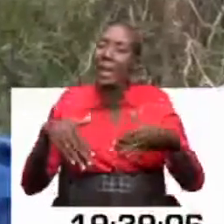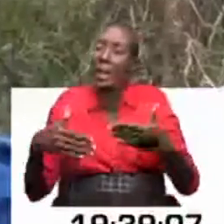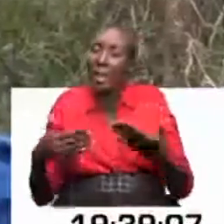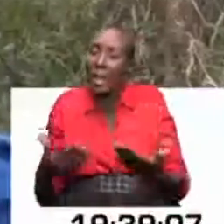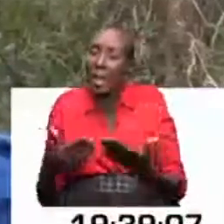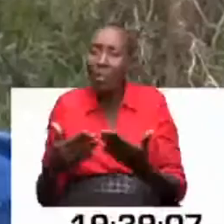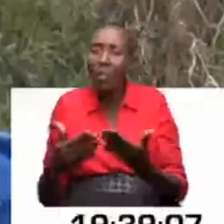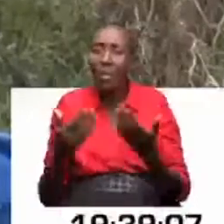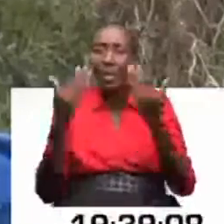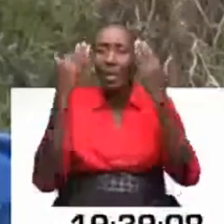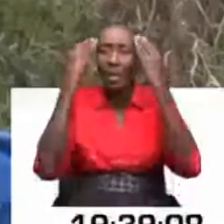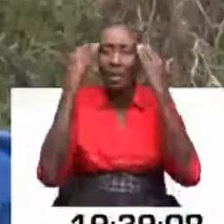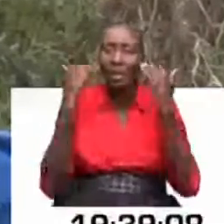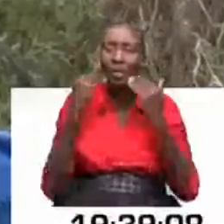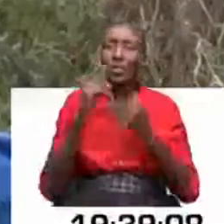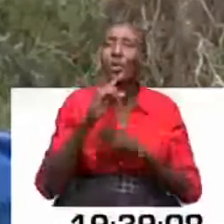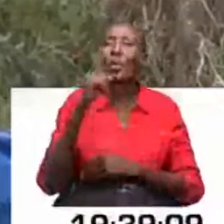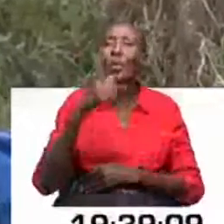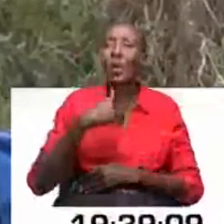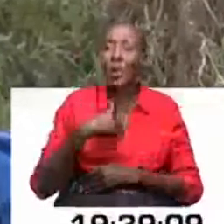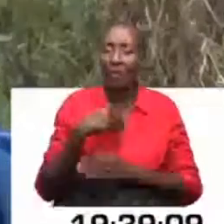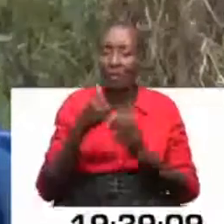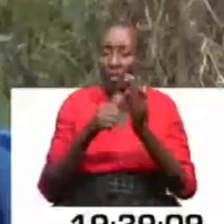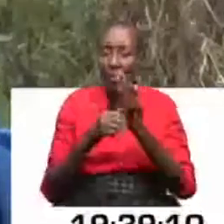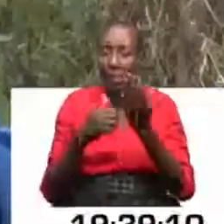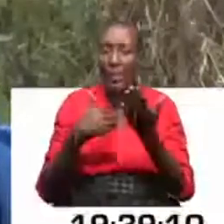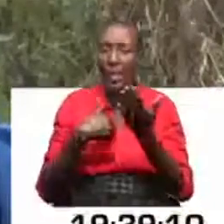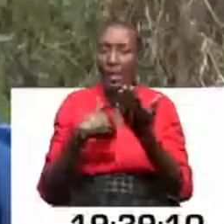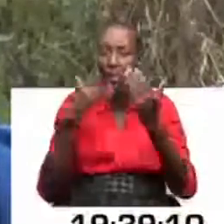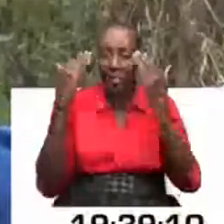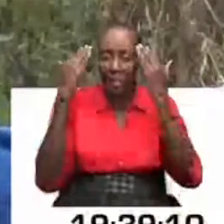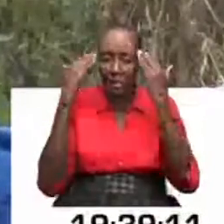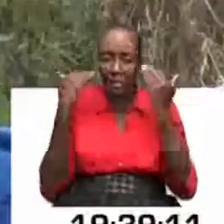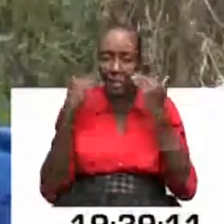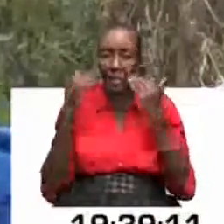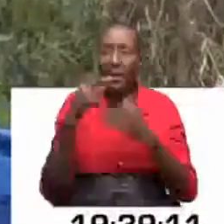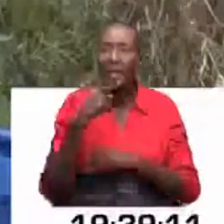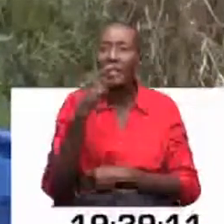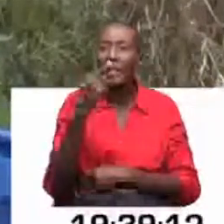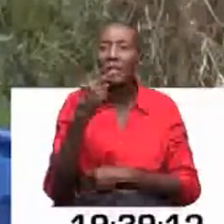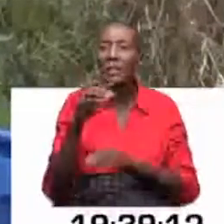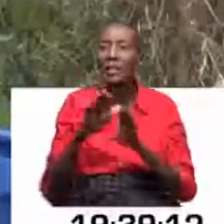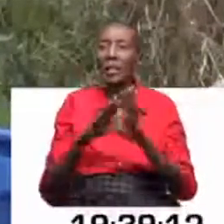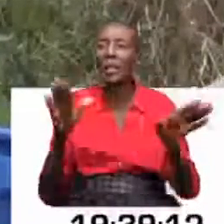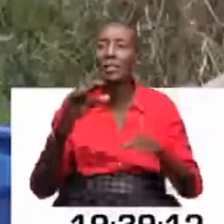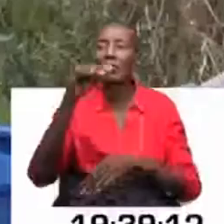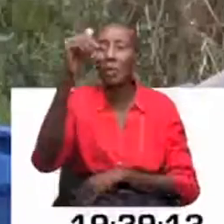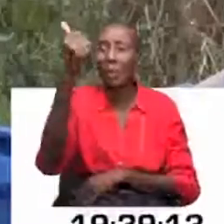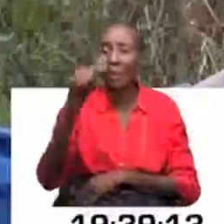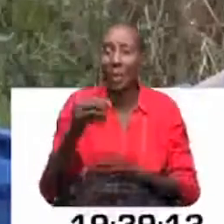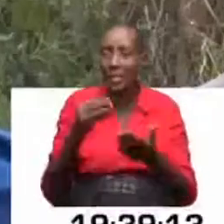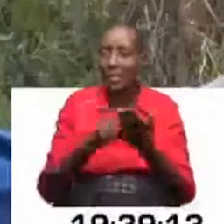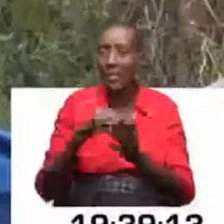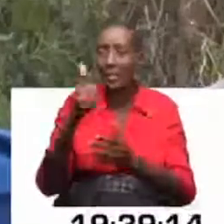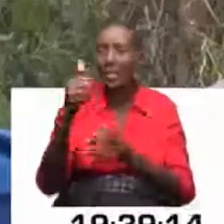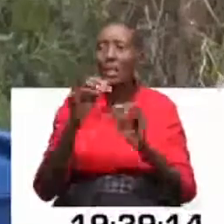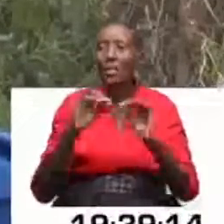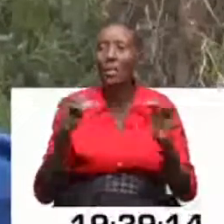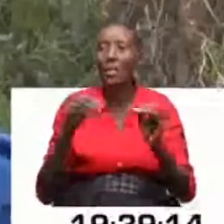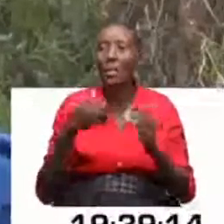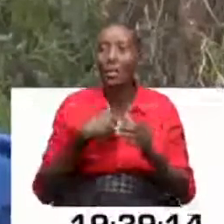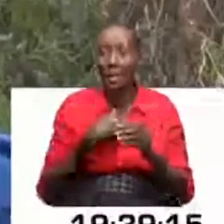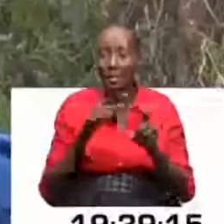court order we have a succession case in court Which says This Land should not be sold which I have